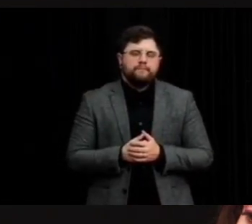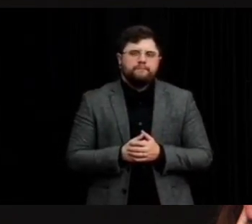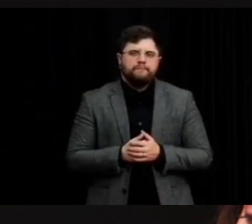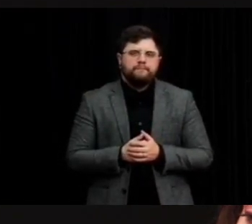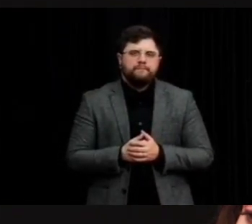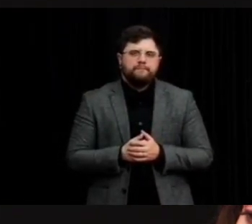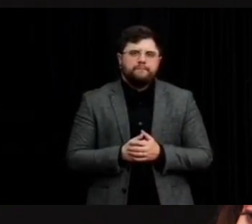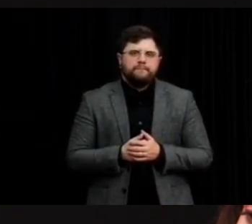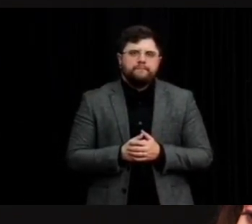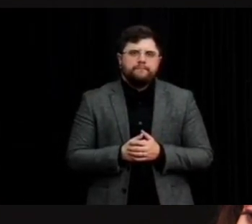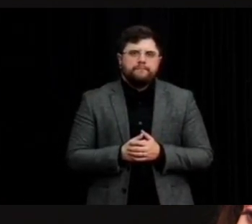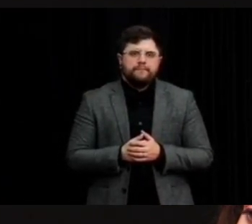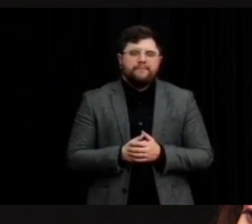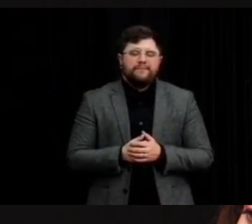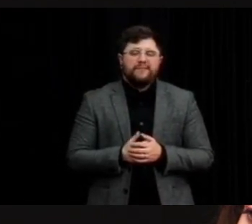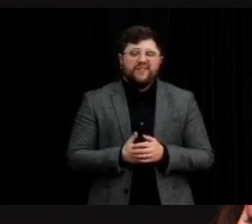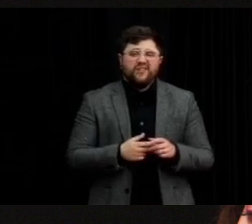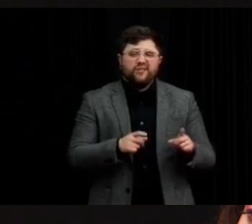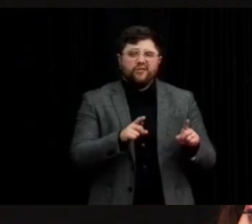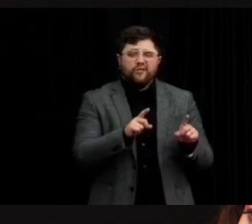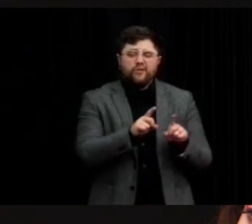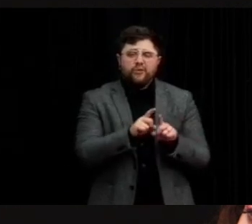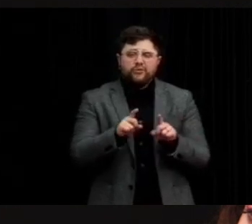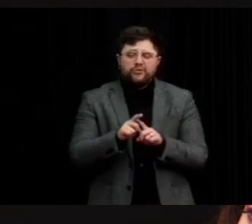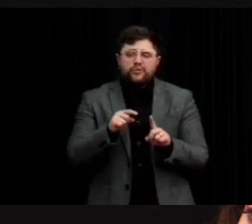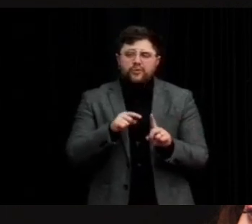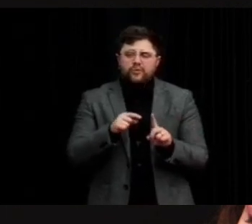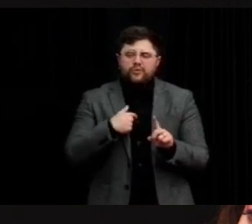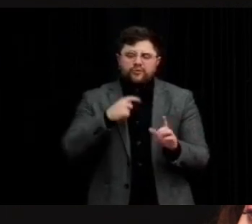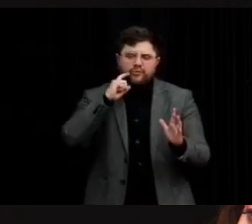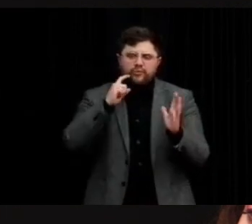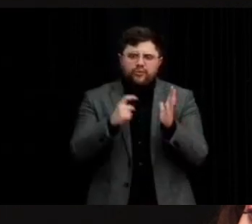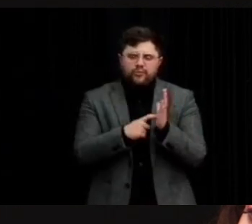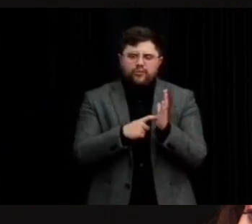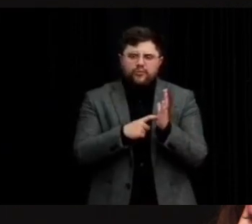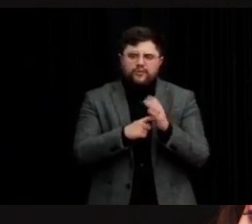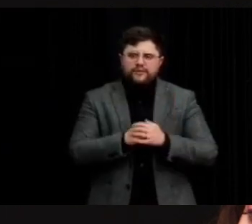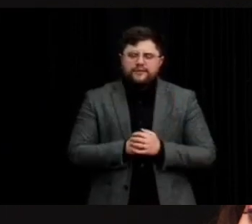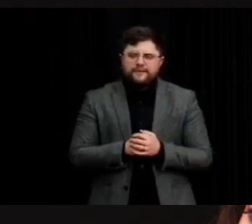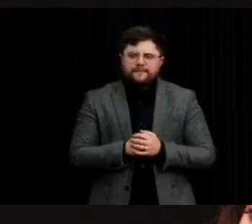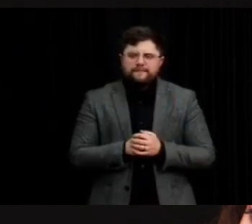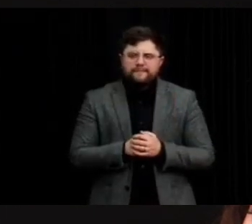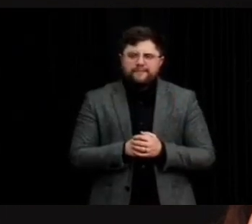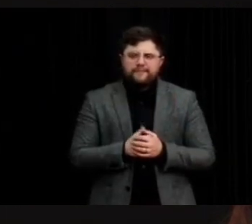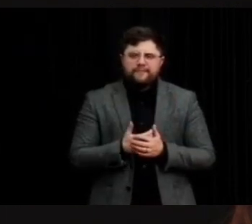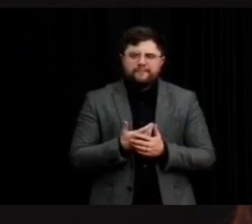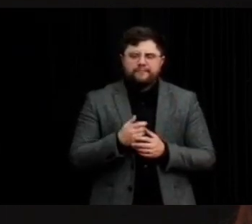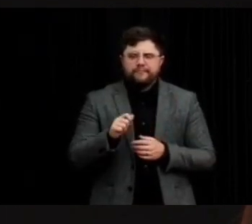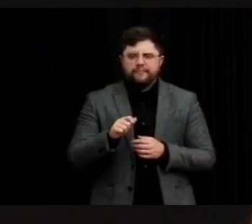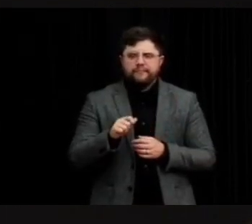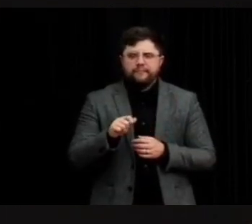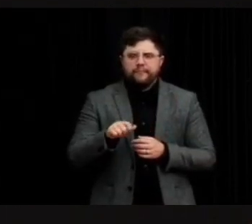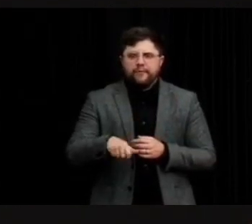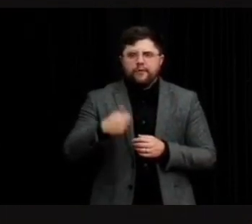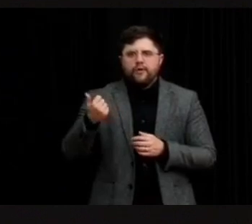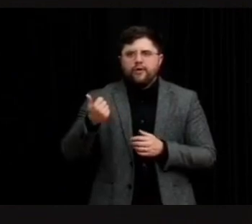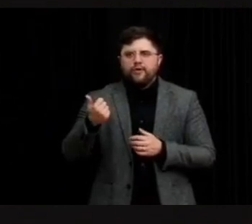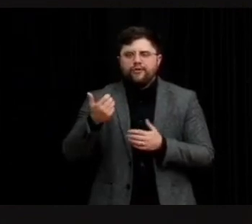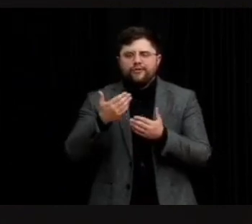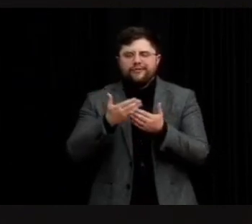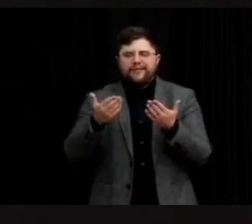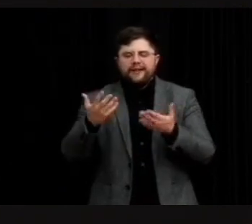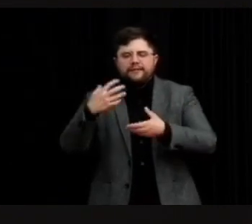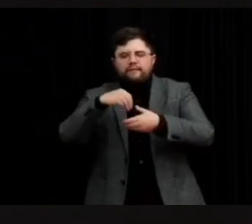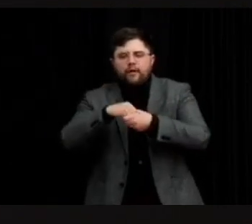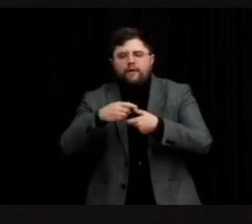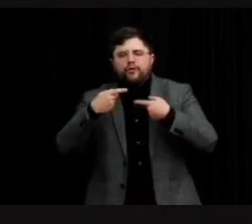that, we are also seeing that the other things that go into the